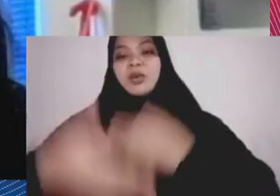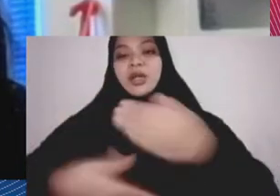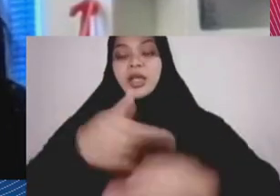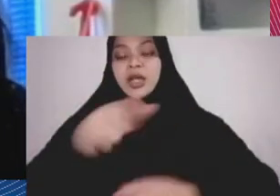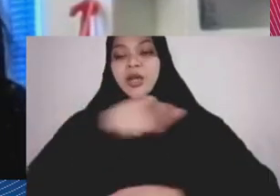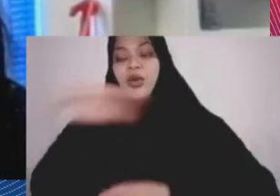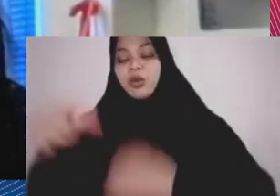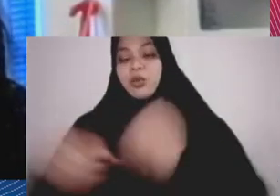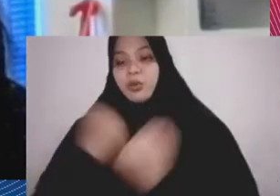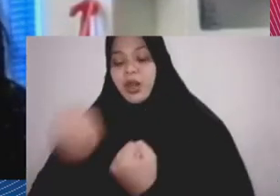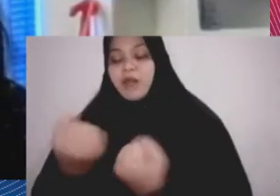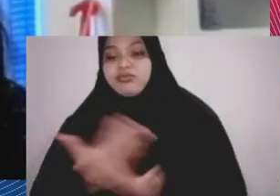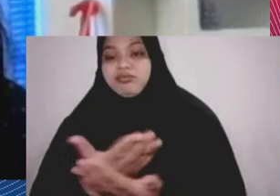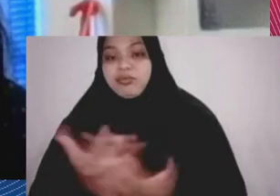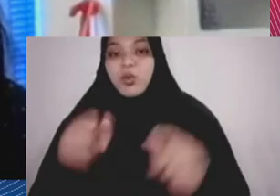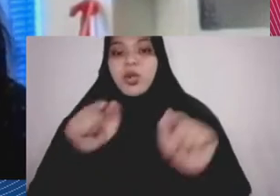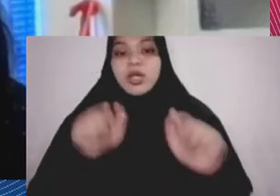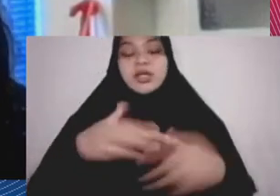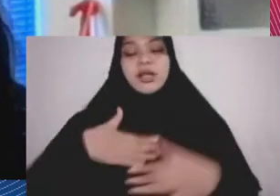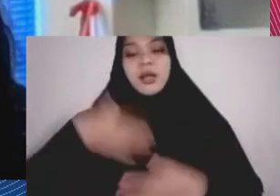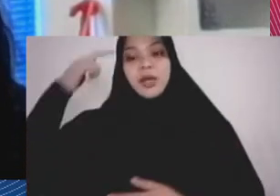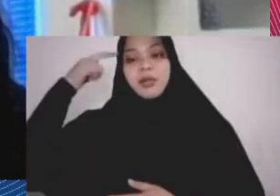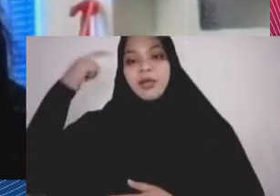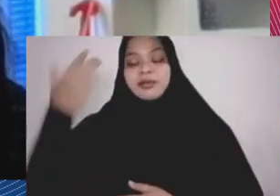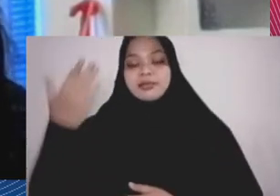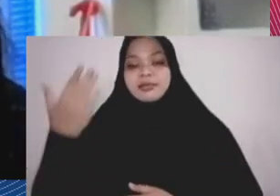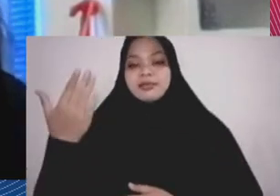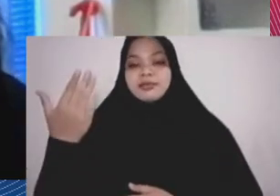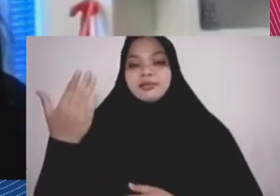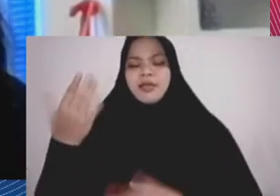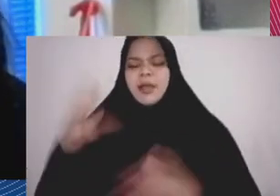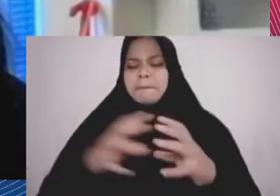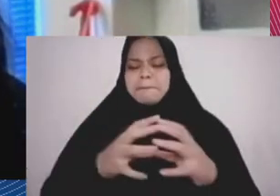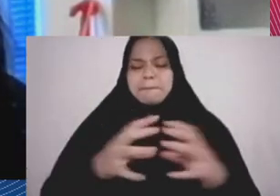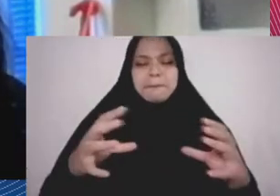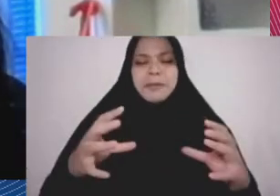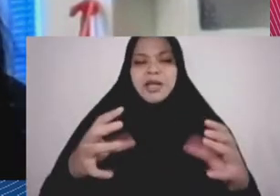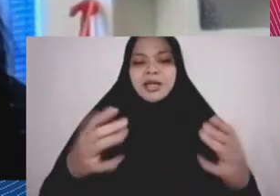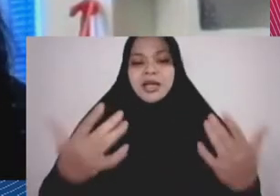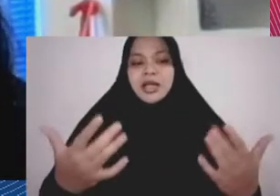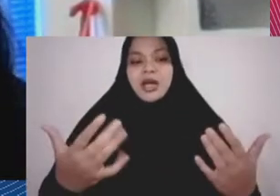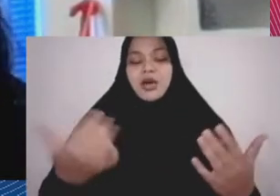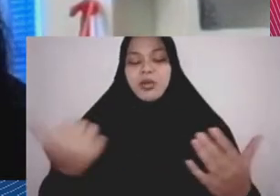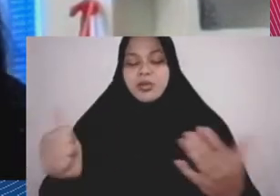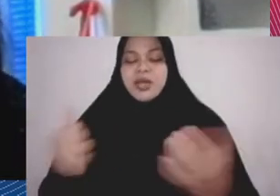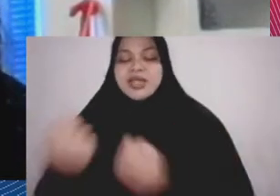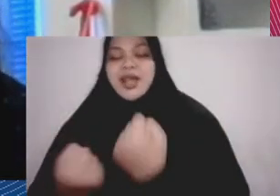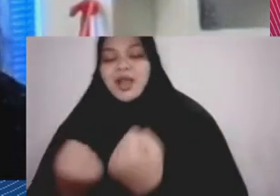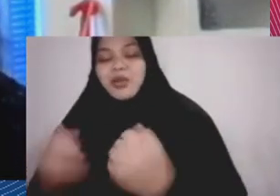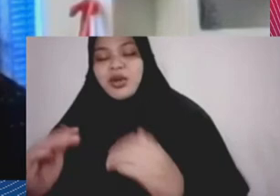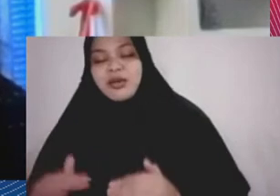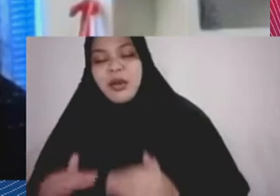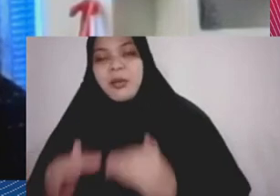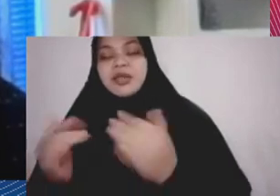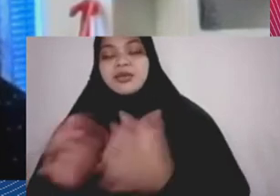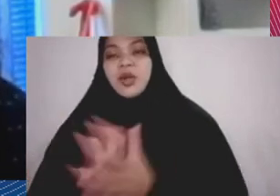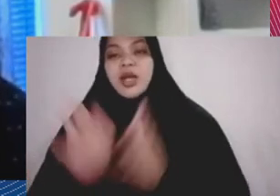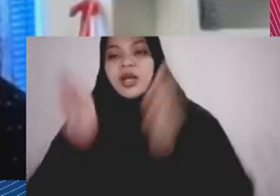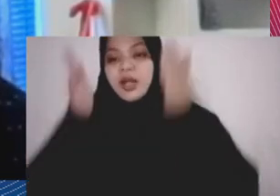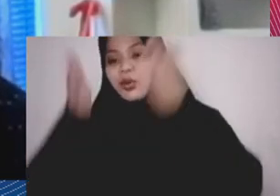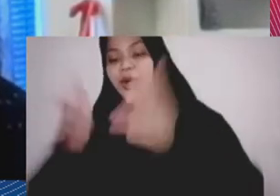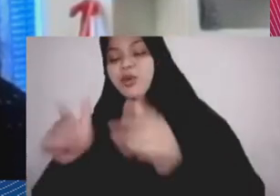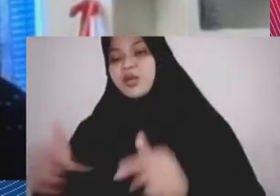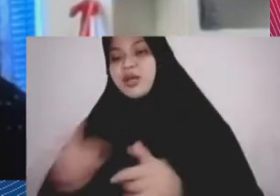there are, I think, many positive things that come out of it. Especially if you do it